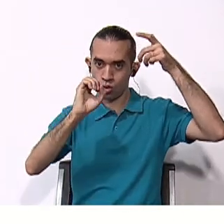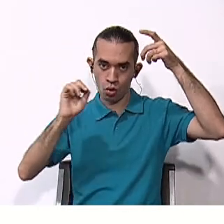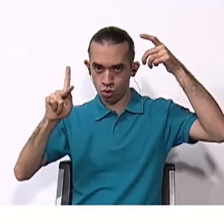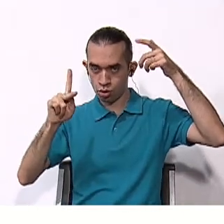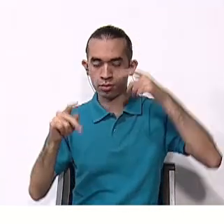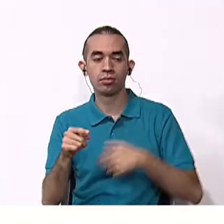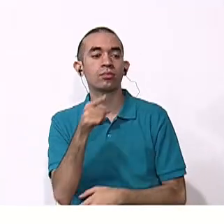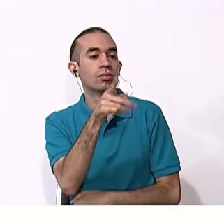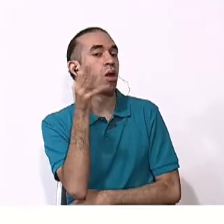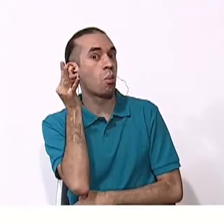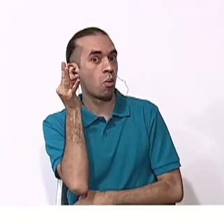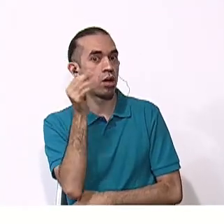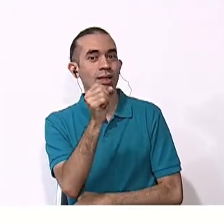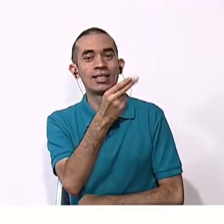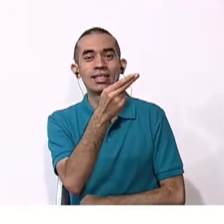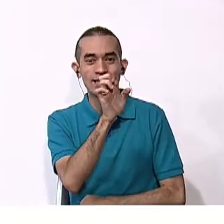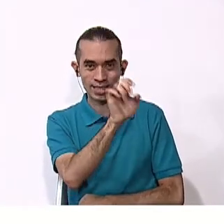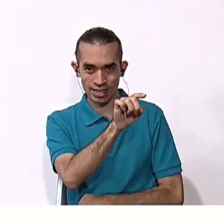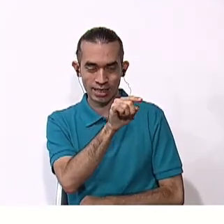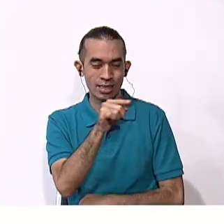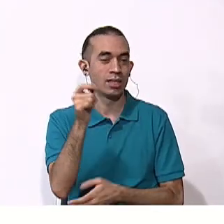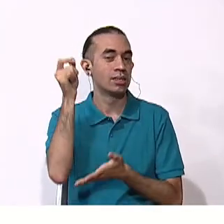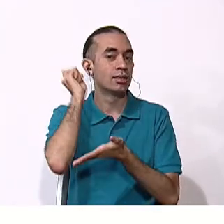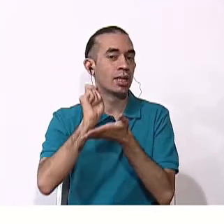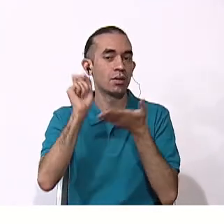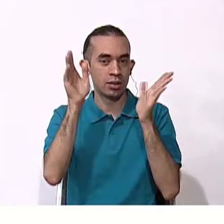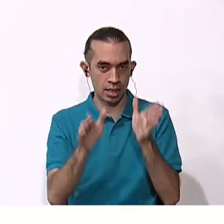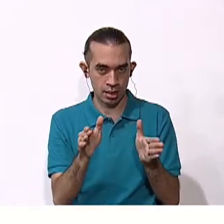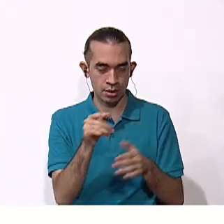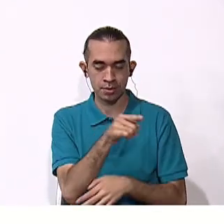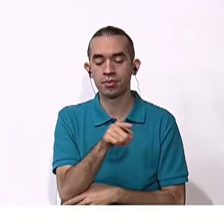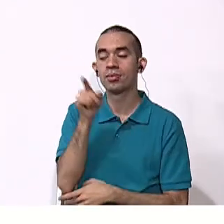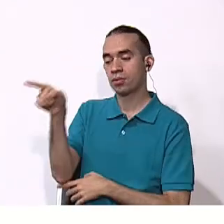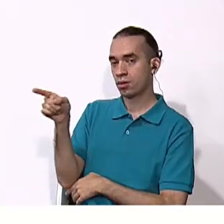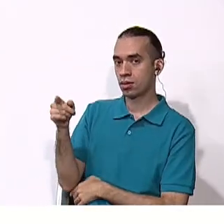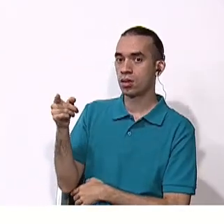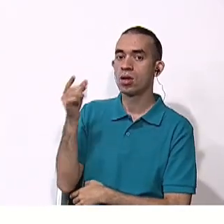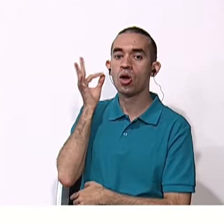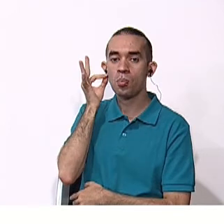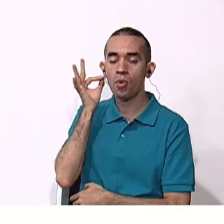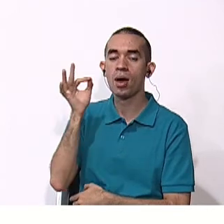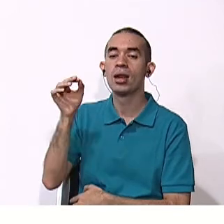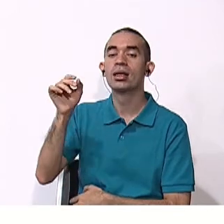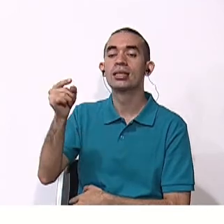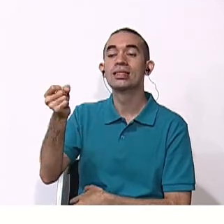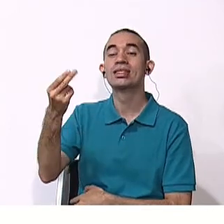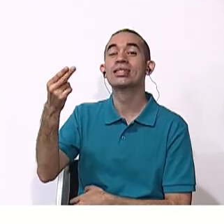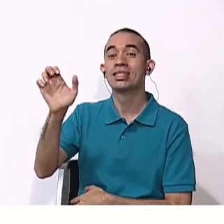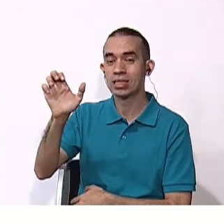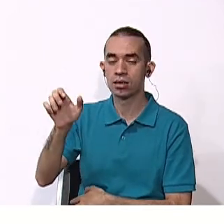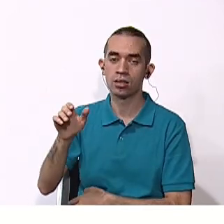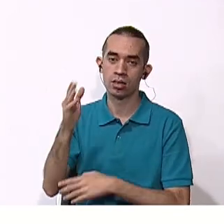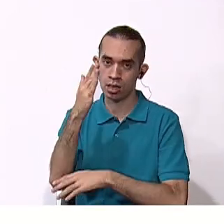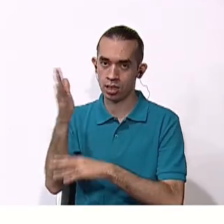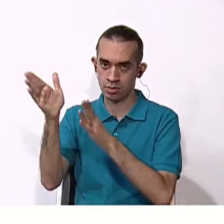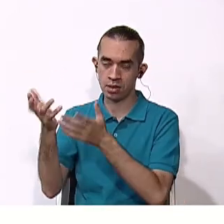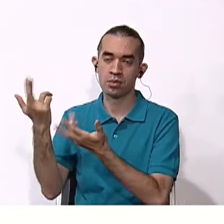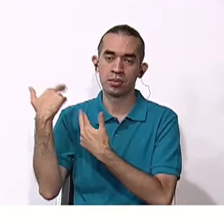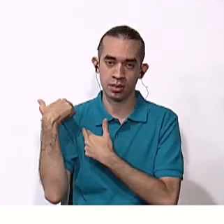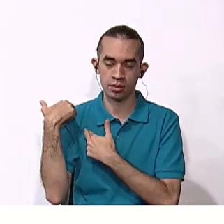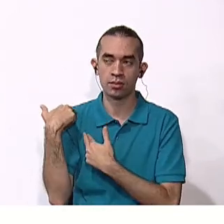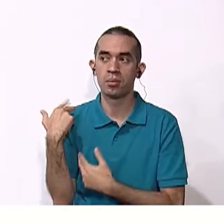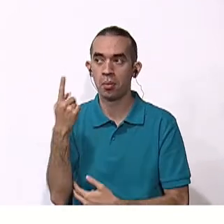She is the secretary. She is the librarian. And look, Jack,